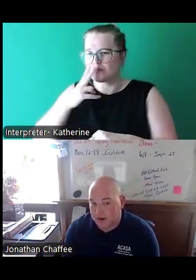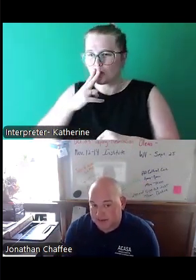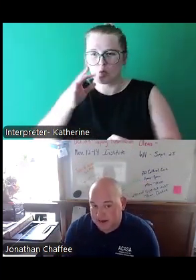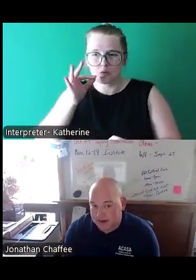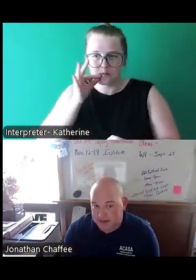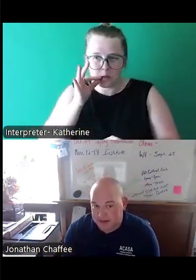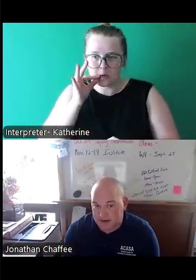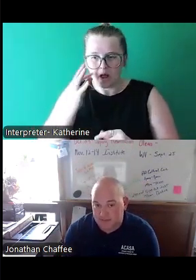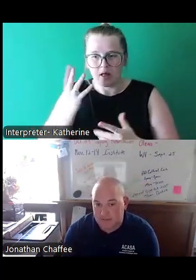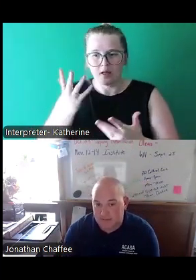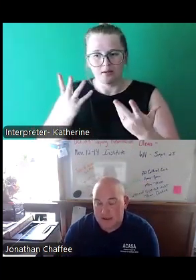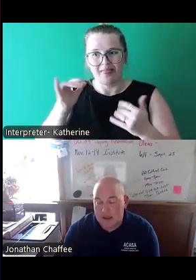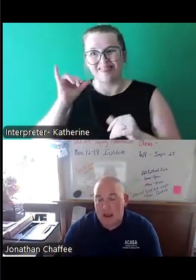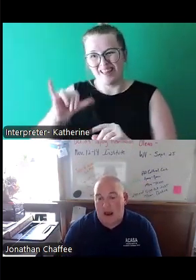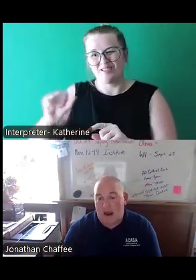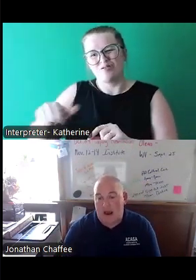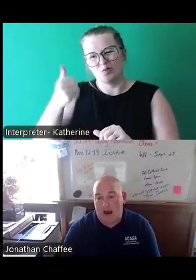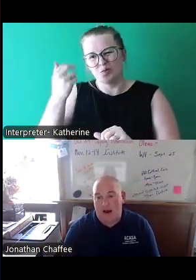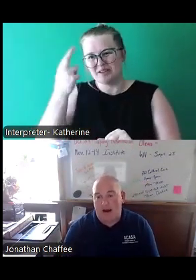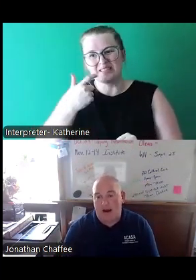so addictive.